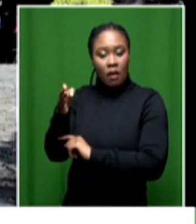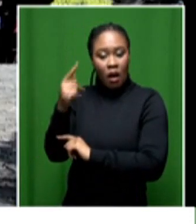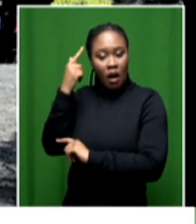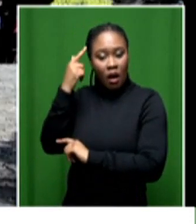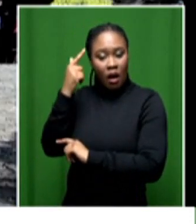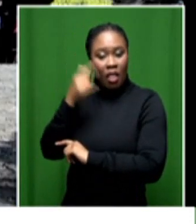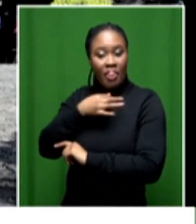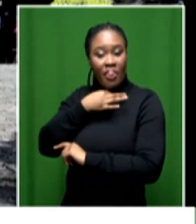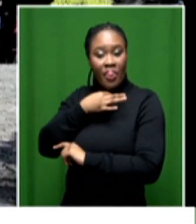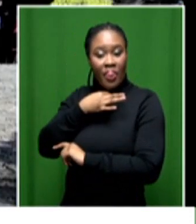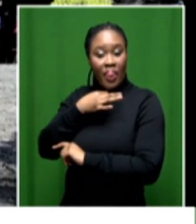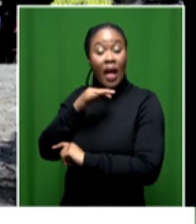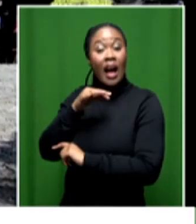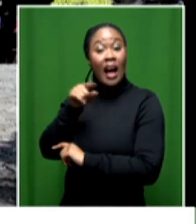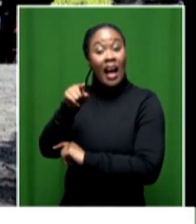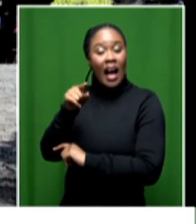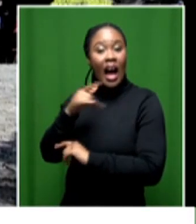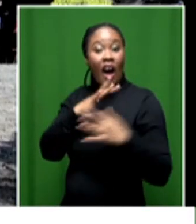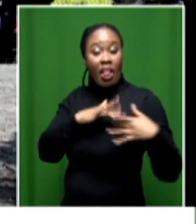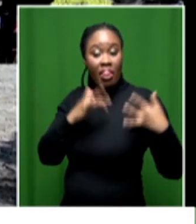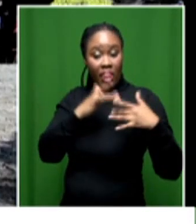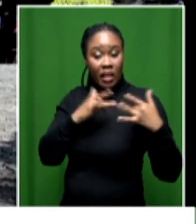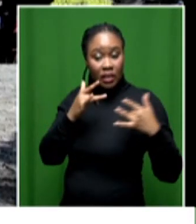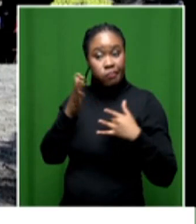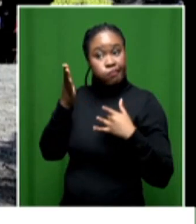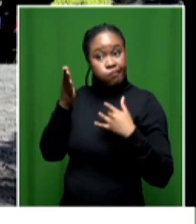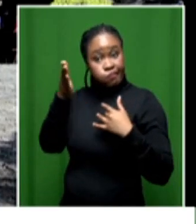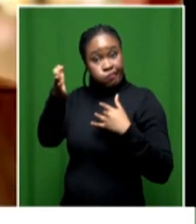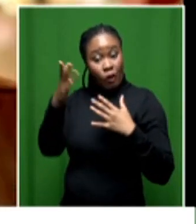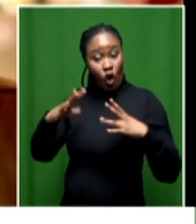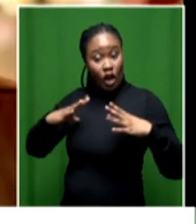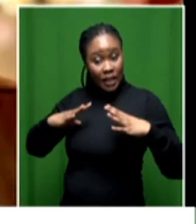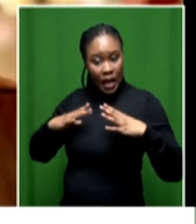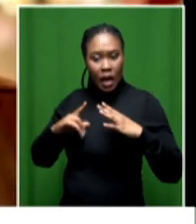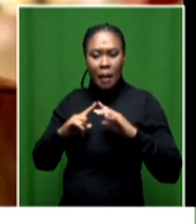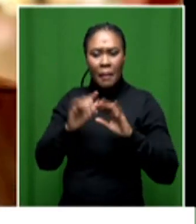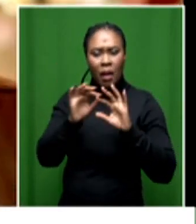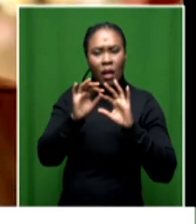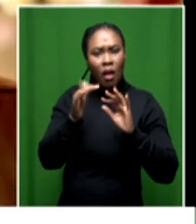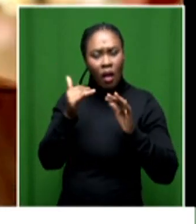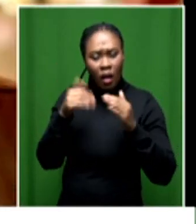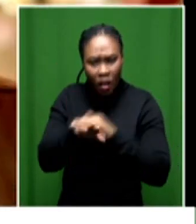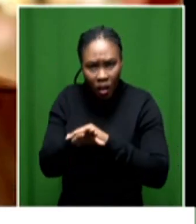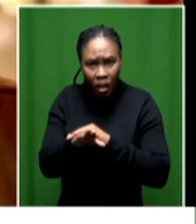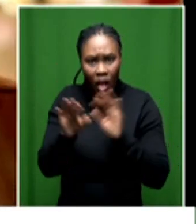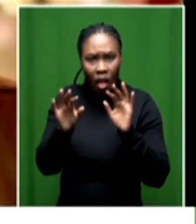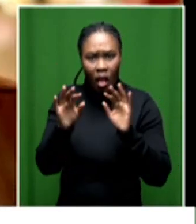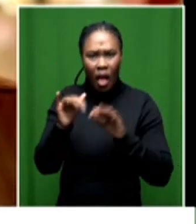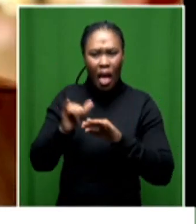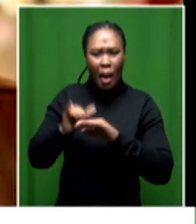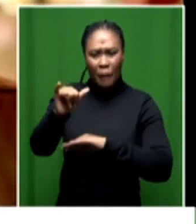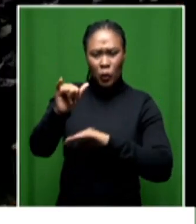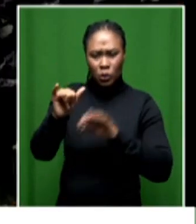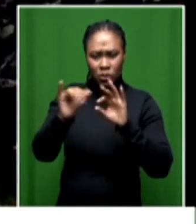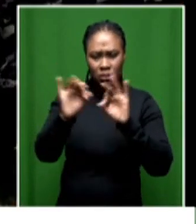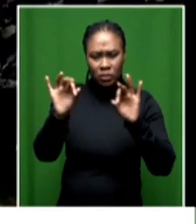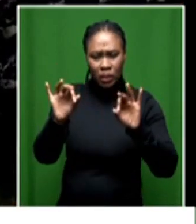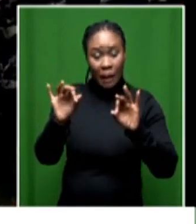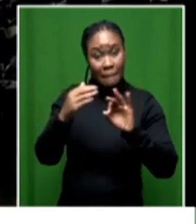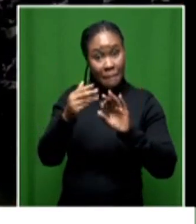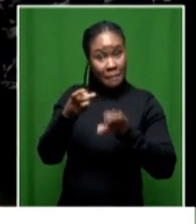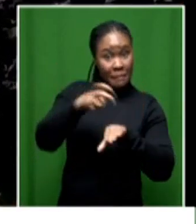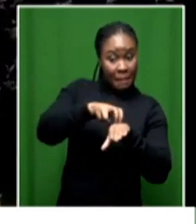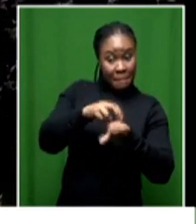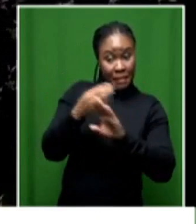Despite having up-to-date documentation, he was presented with the questionnaire at the airport and had to complete it before being allowed to fly